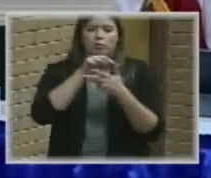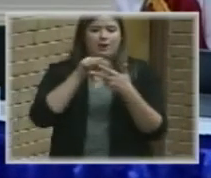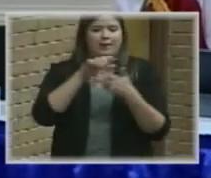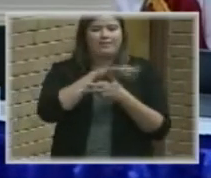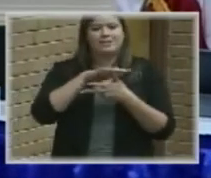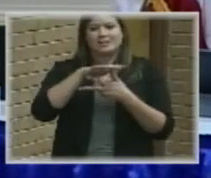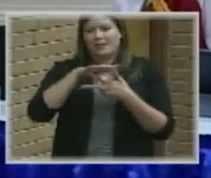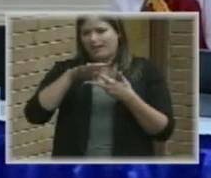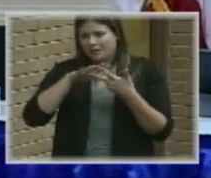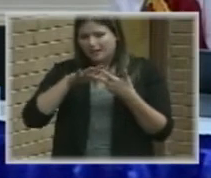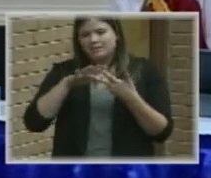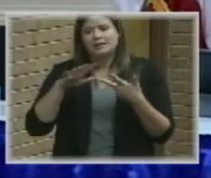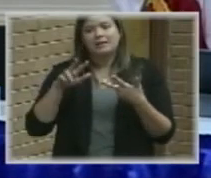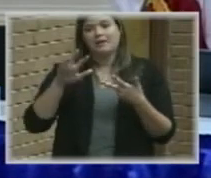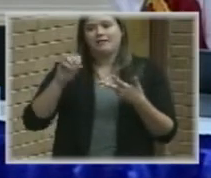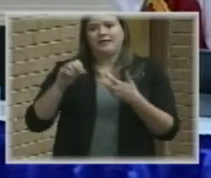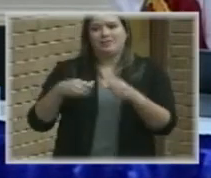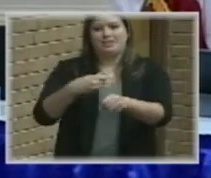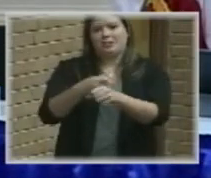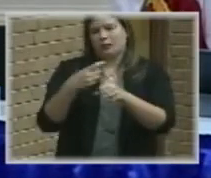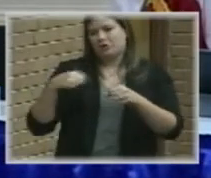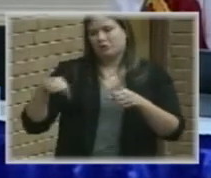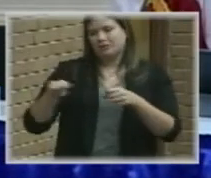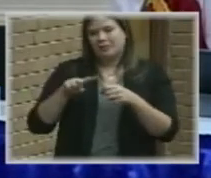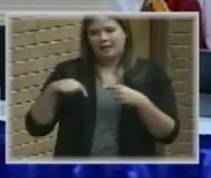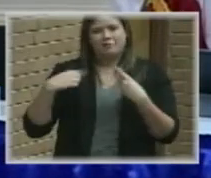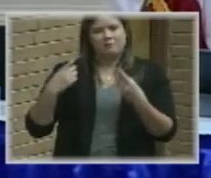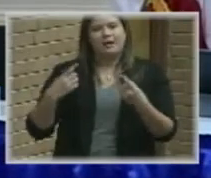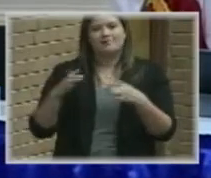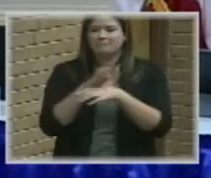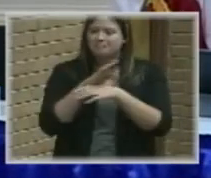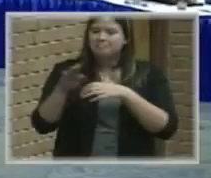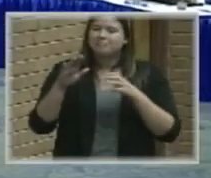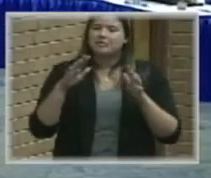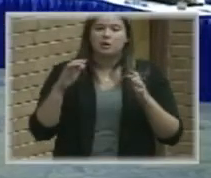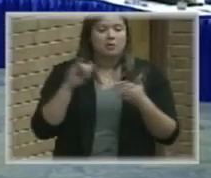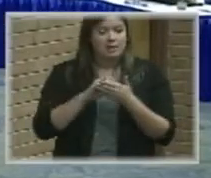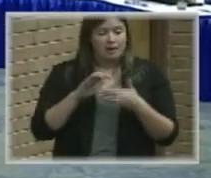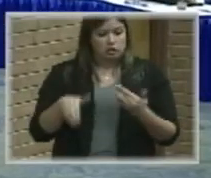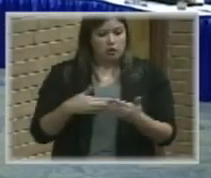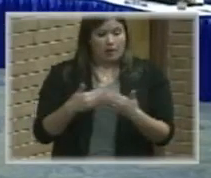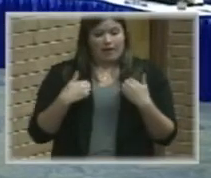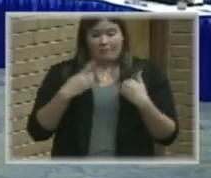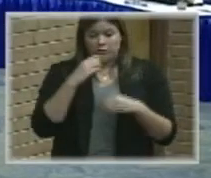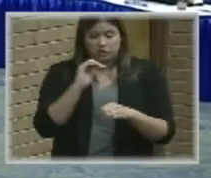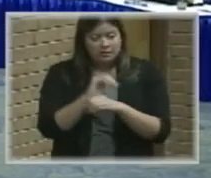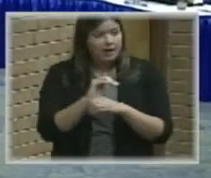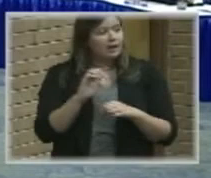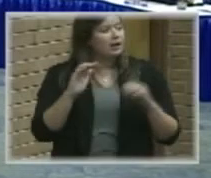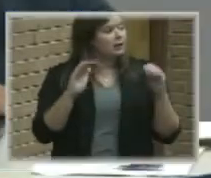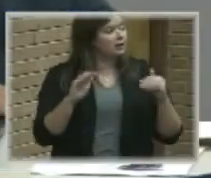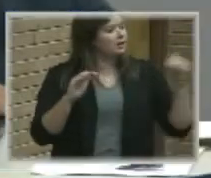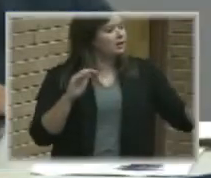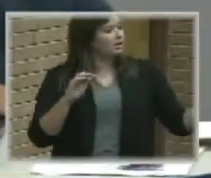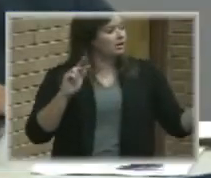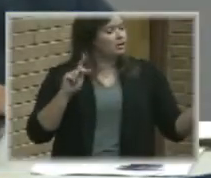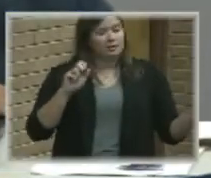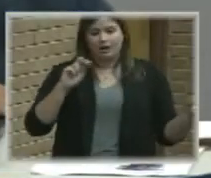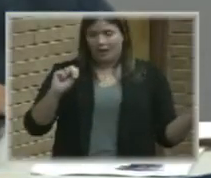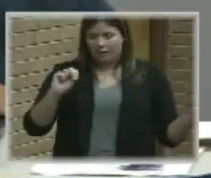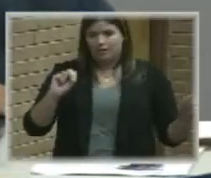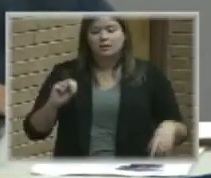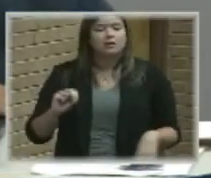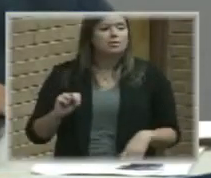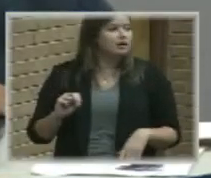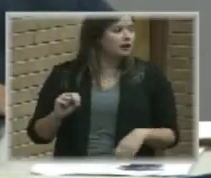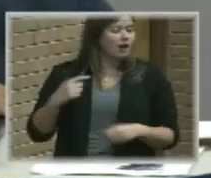50 years at the Hurlbut. That's all I have tonight. Ken, matters of the attorney. Yes, I have two